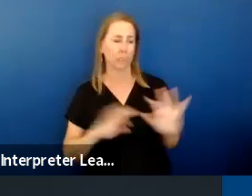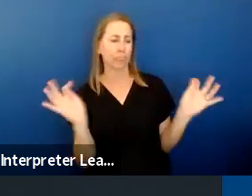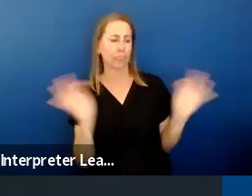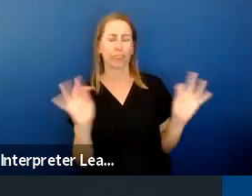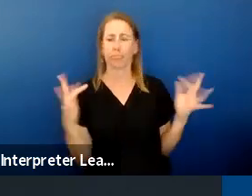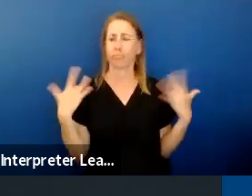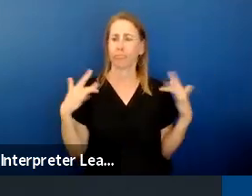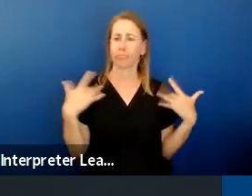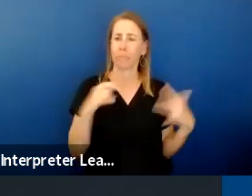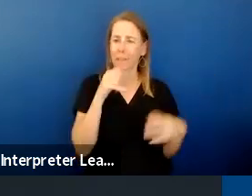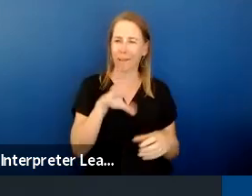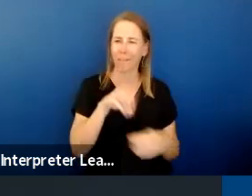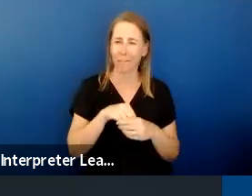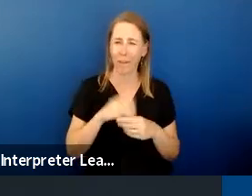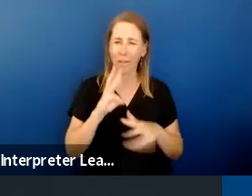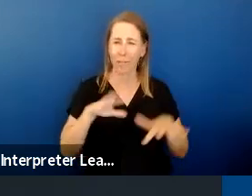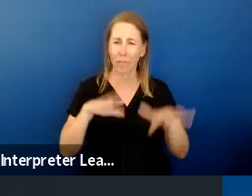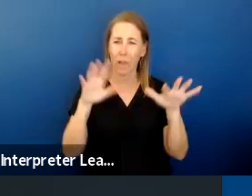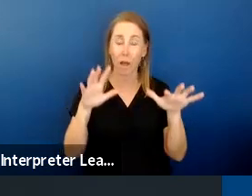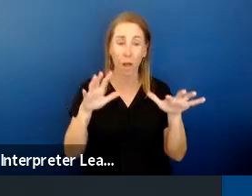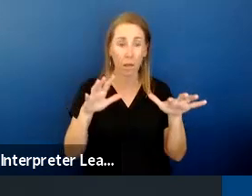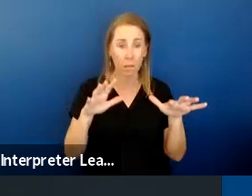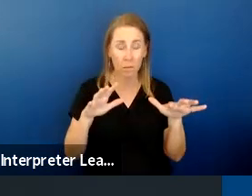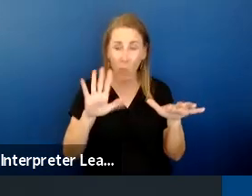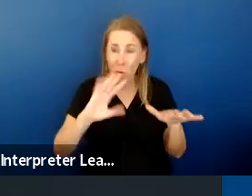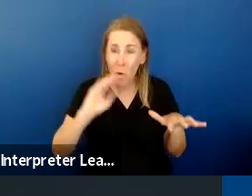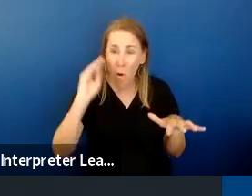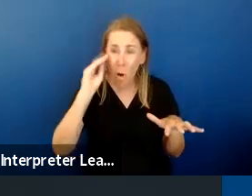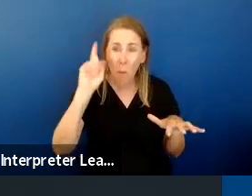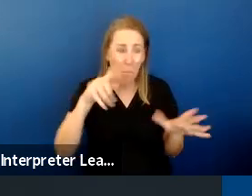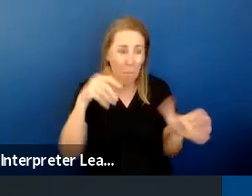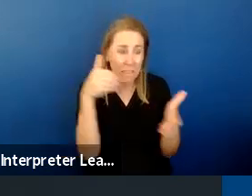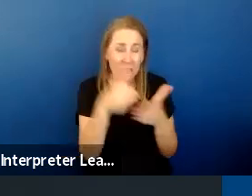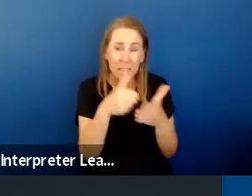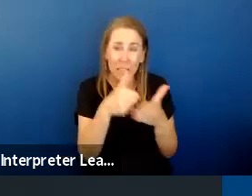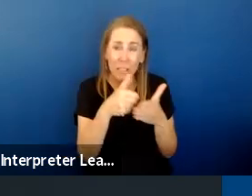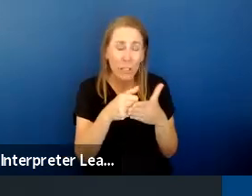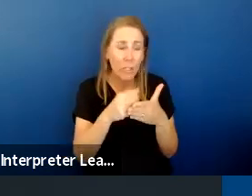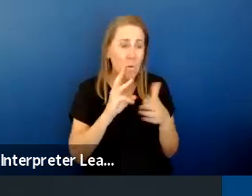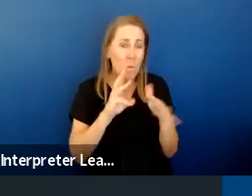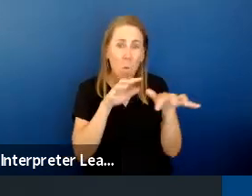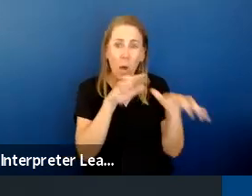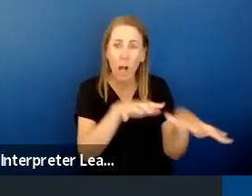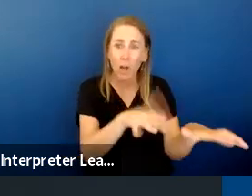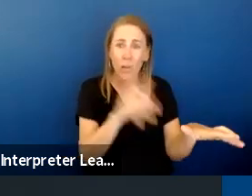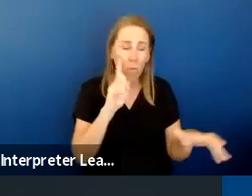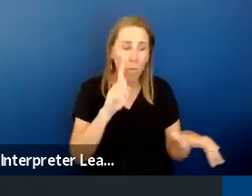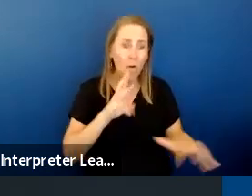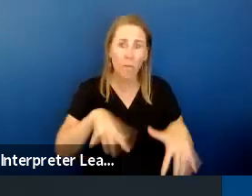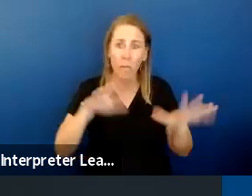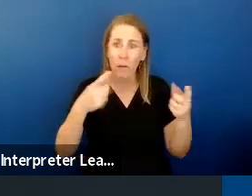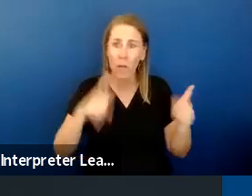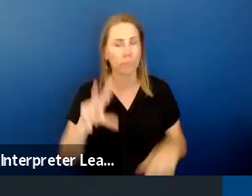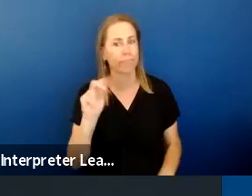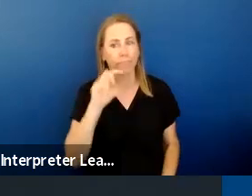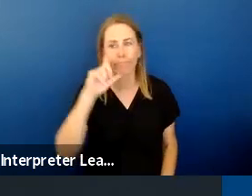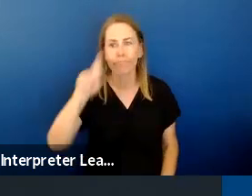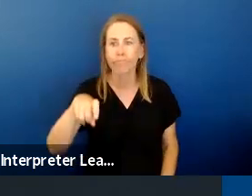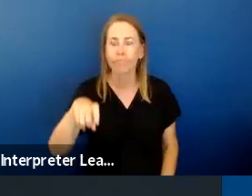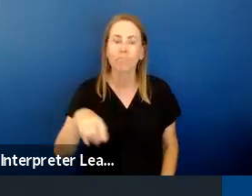not have to live in a high flood zone risk to suffer flood damage. Around 20% of flood